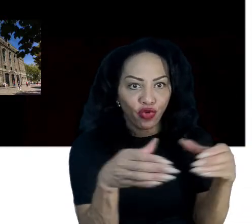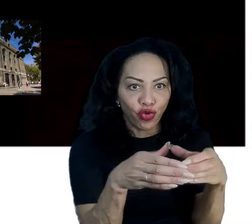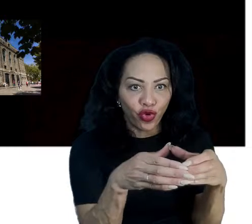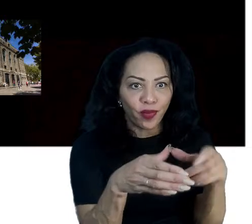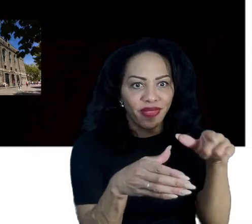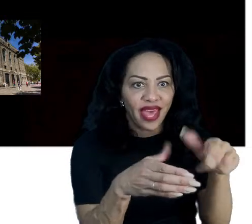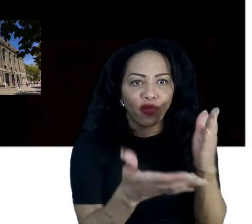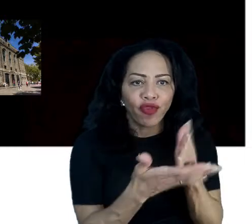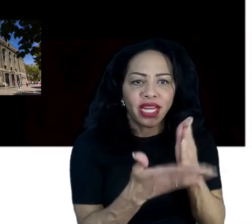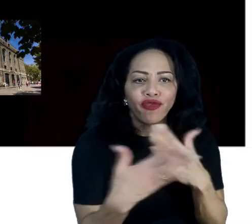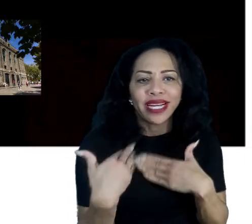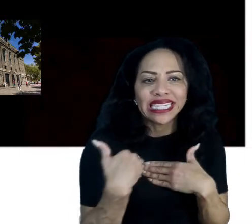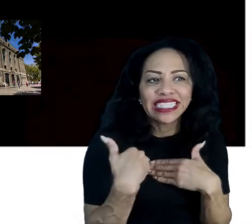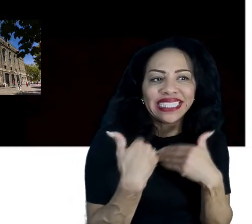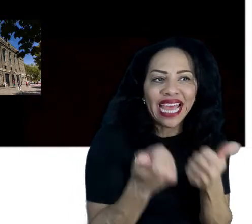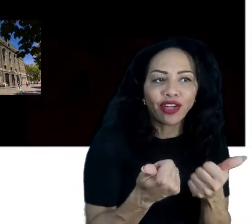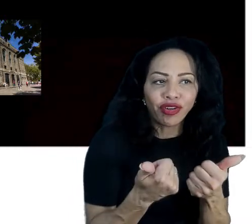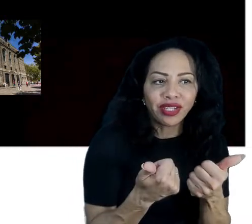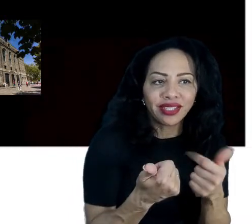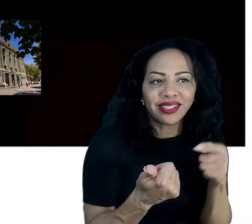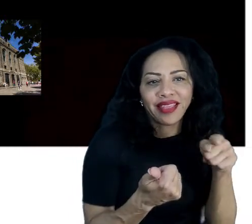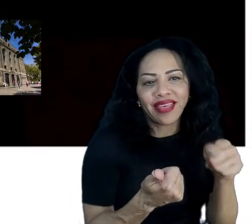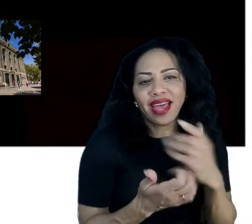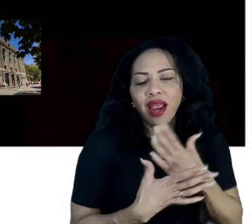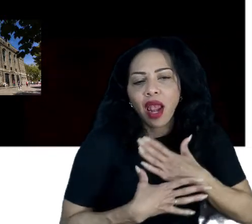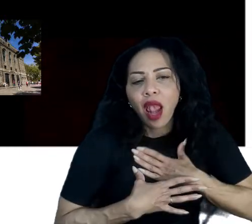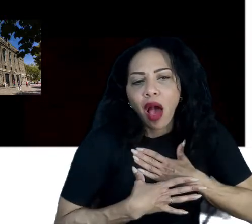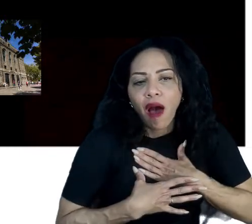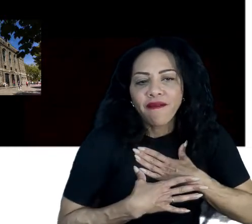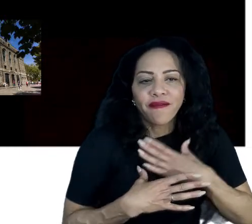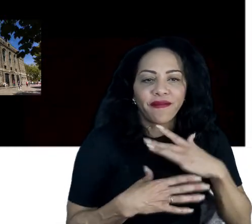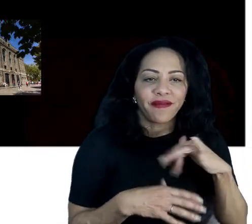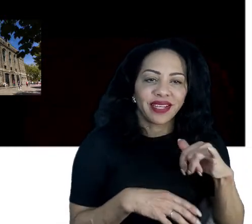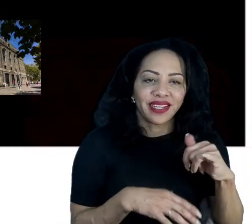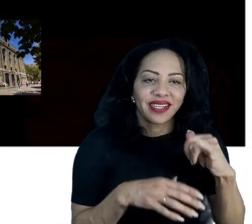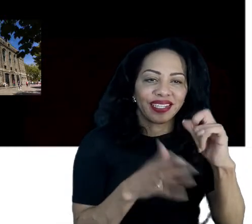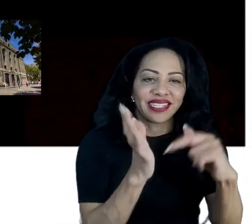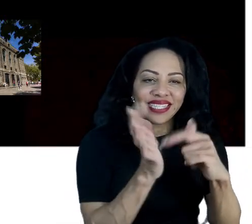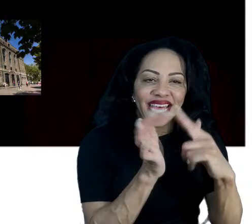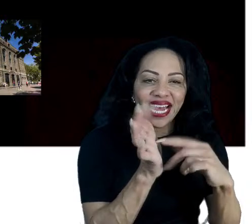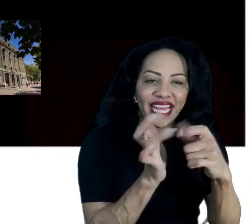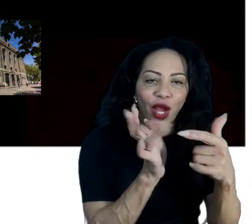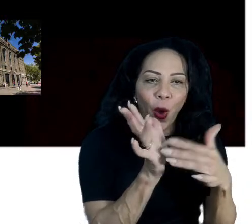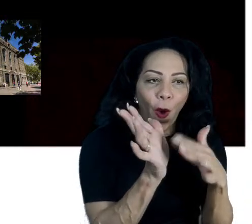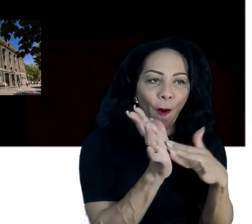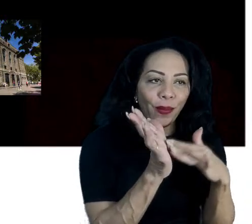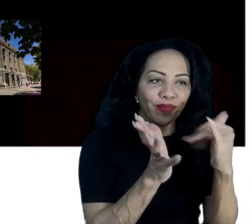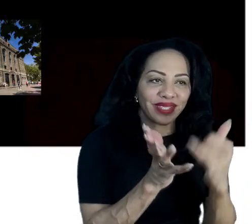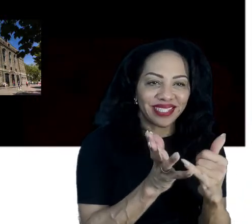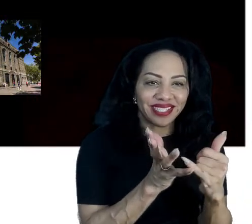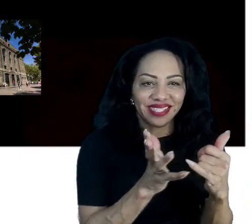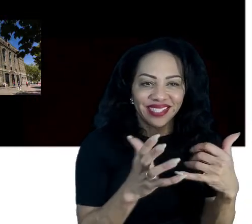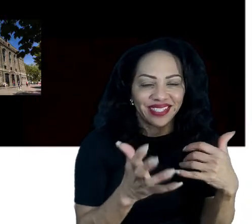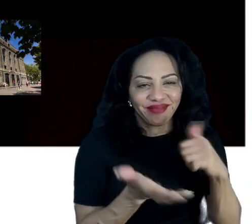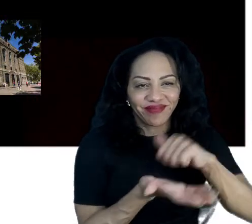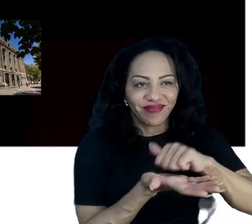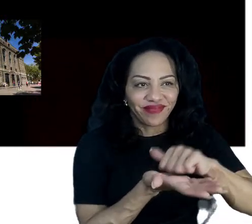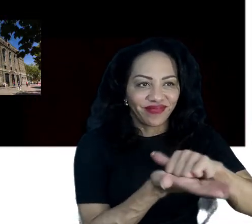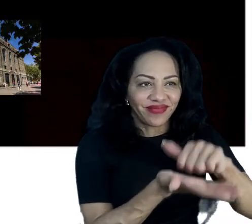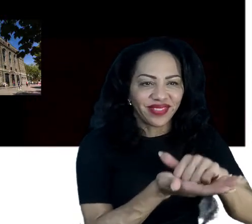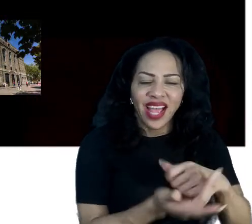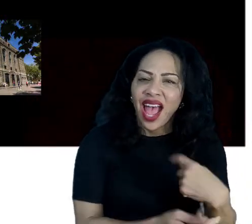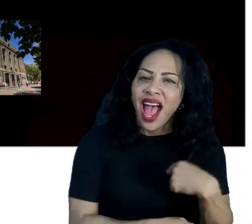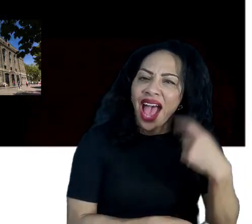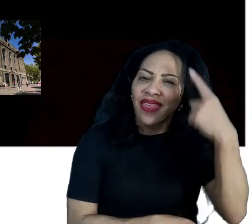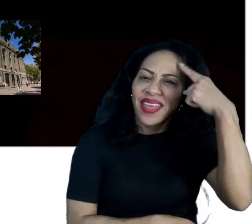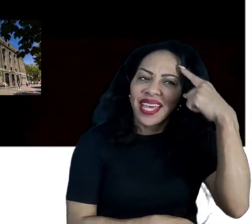as well. And so Tarim had a friend, is it